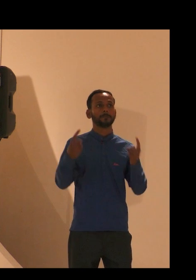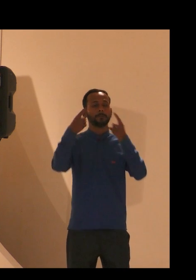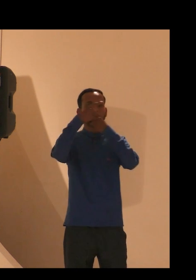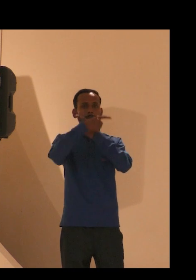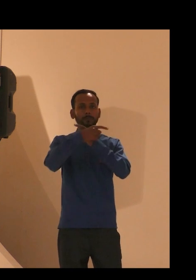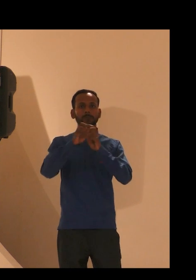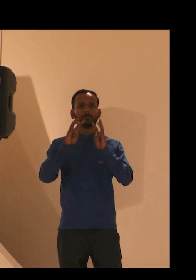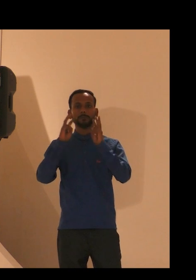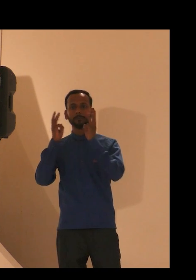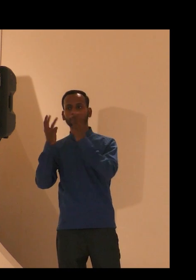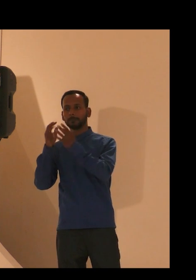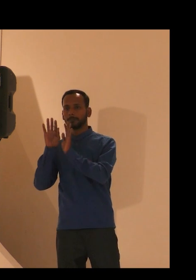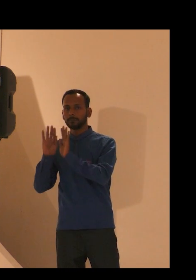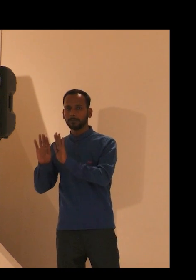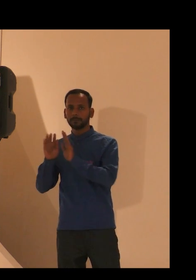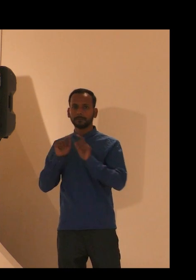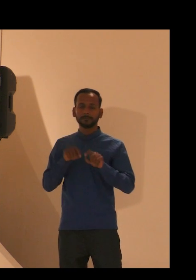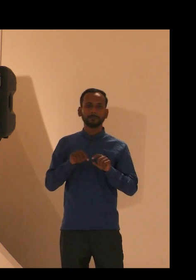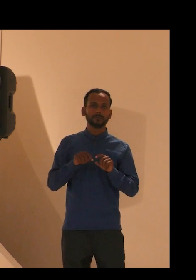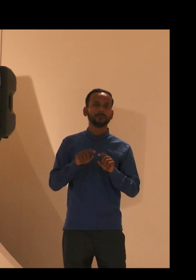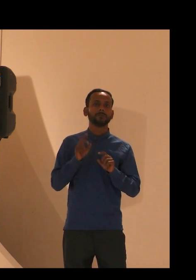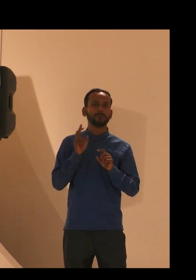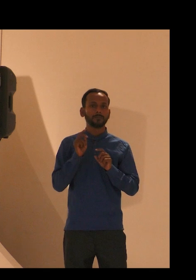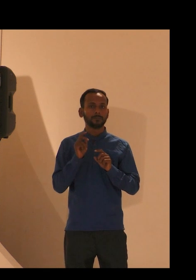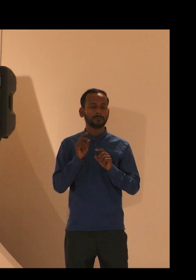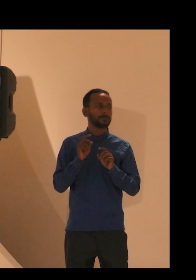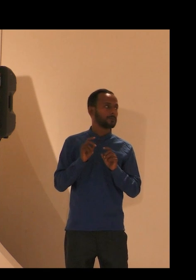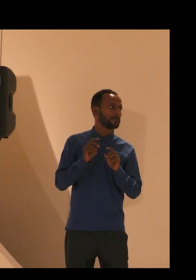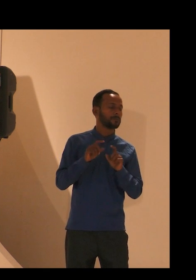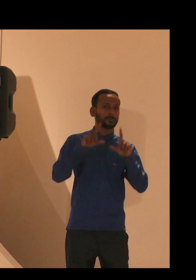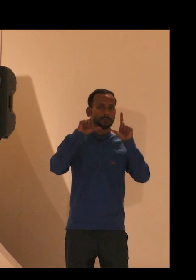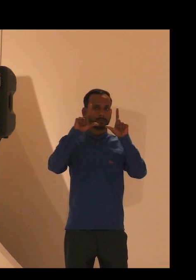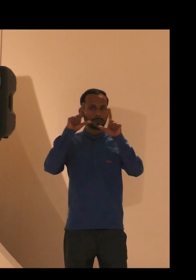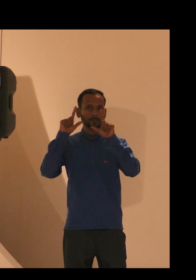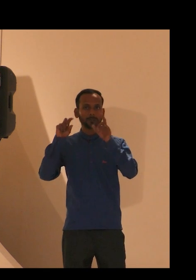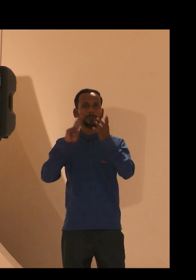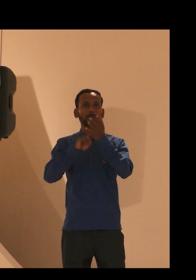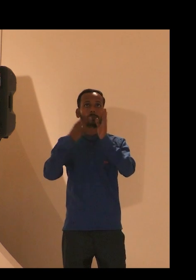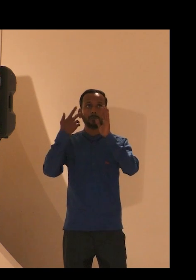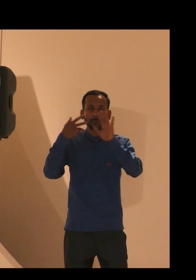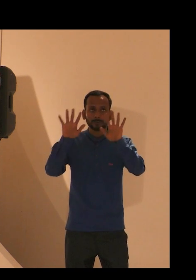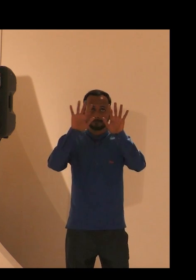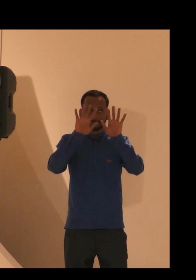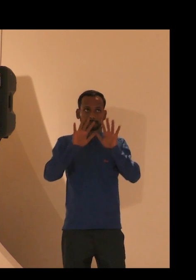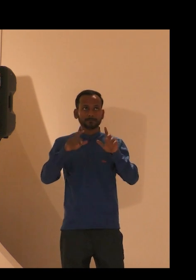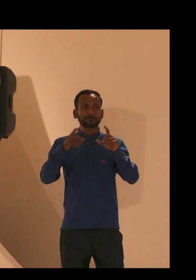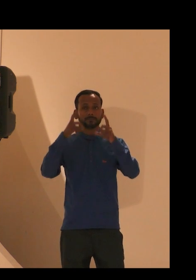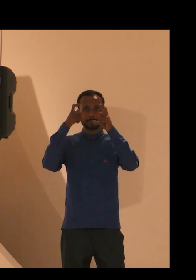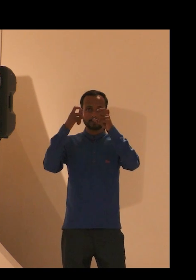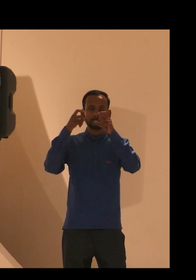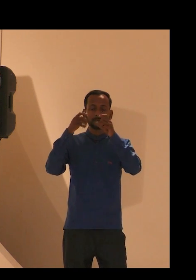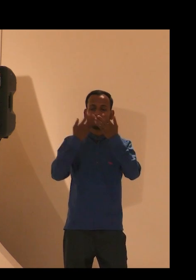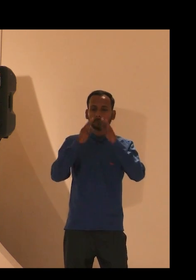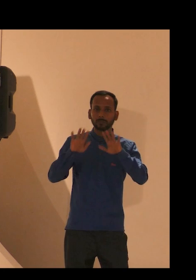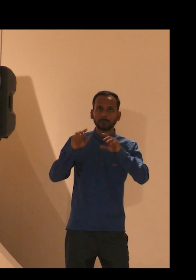also a new exhibition with photographs of nature taken by students of